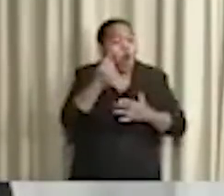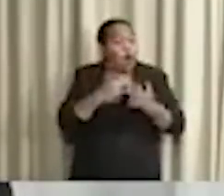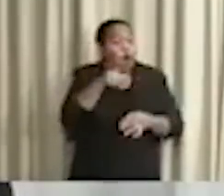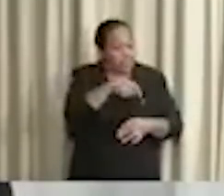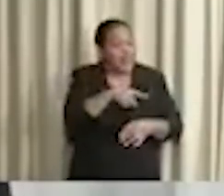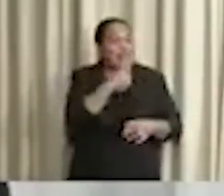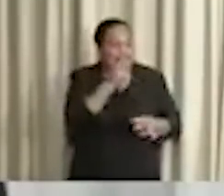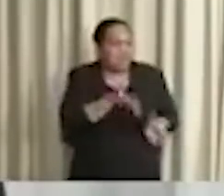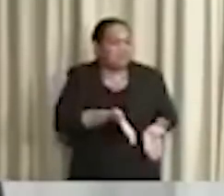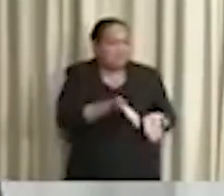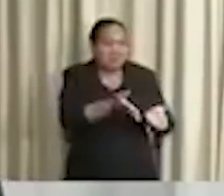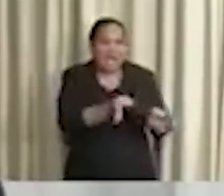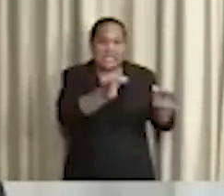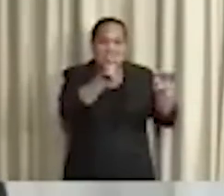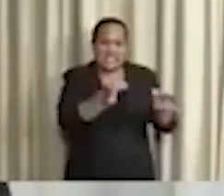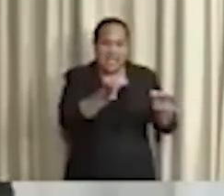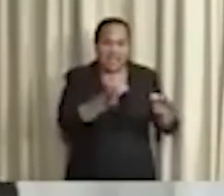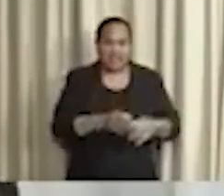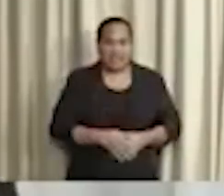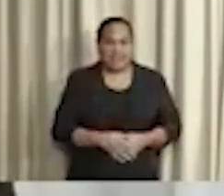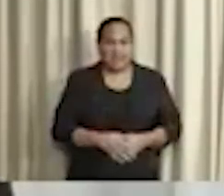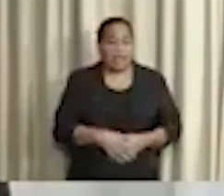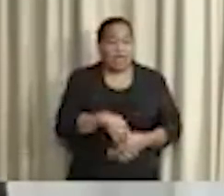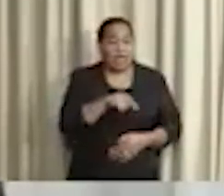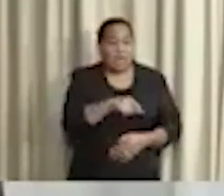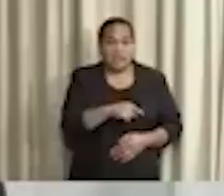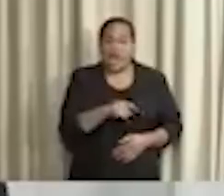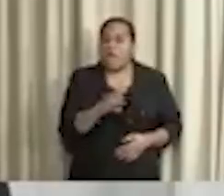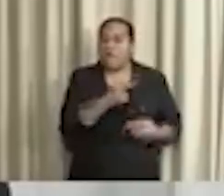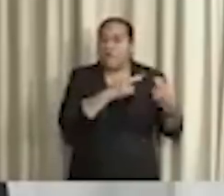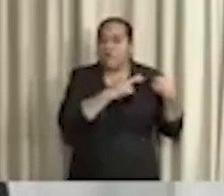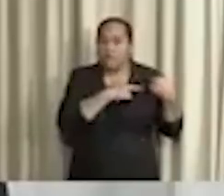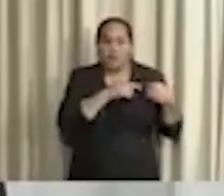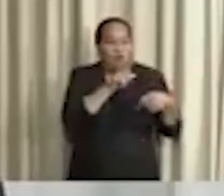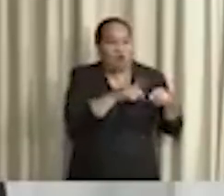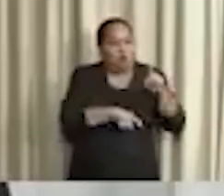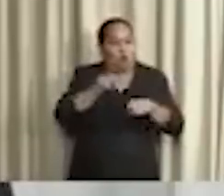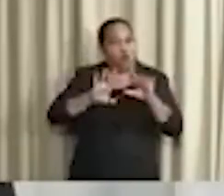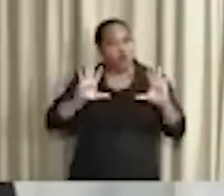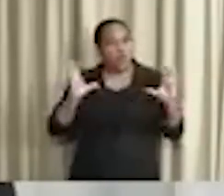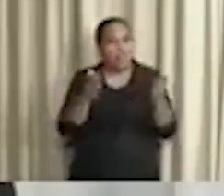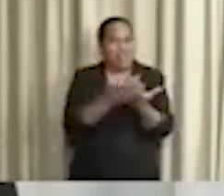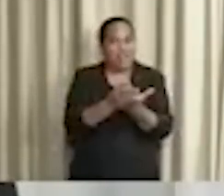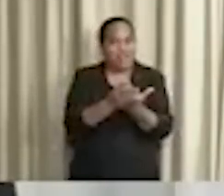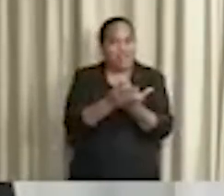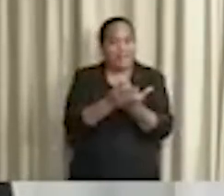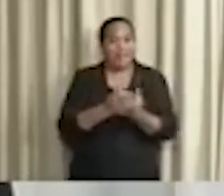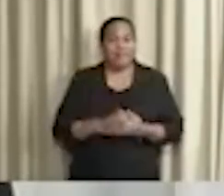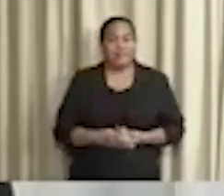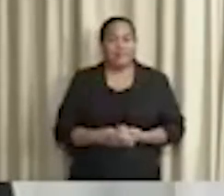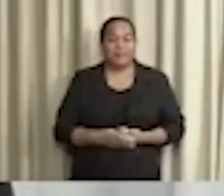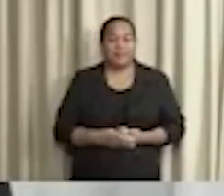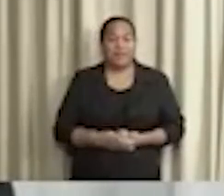decide. And it is a collective responsibility and one of the